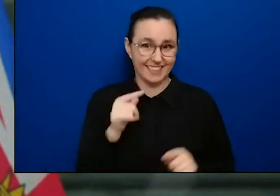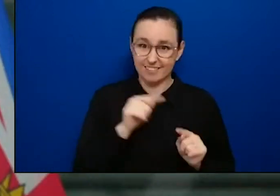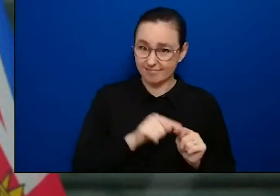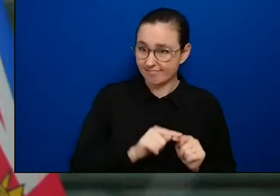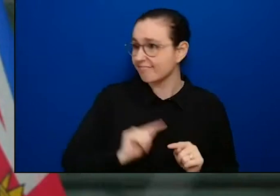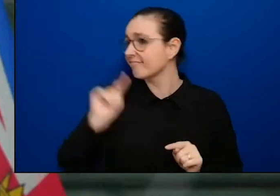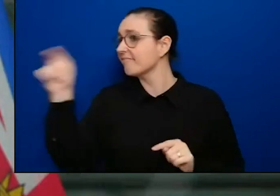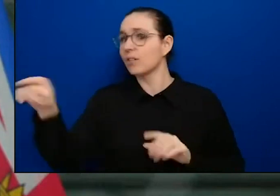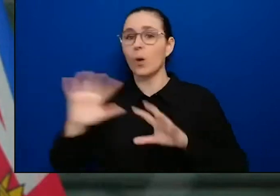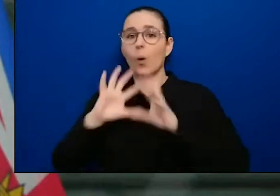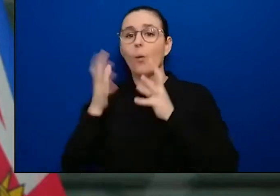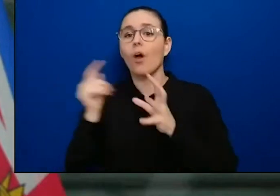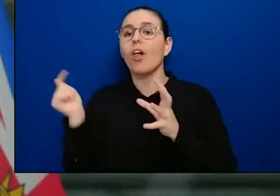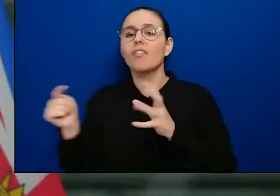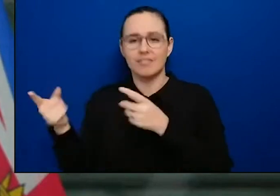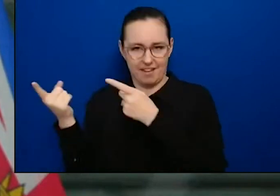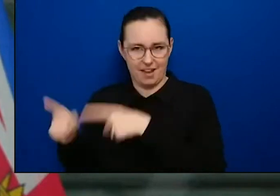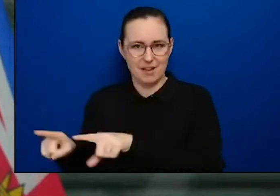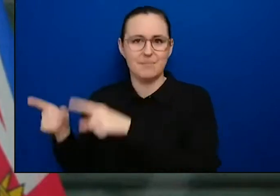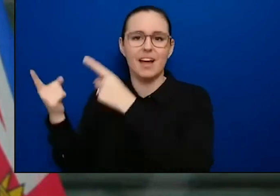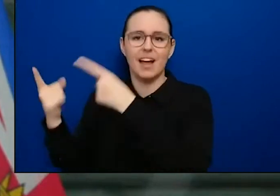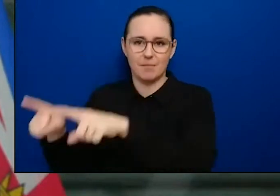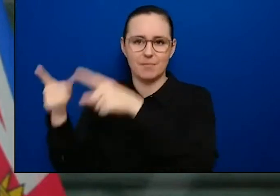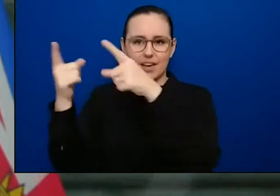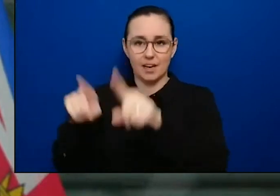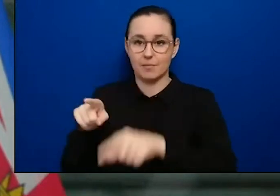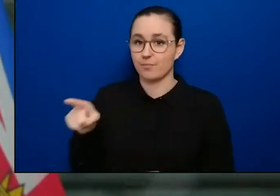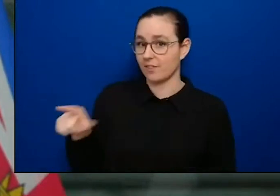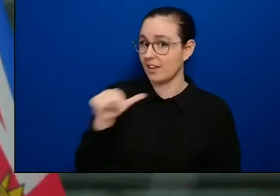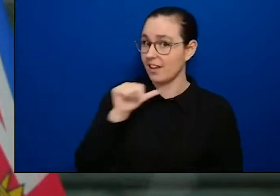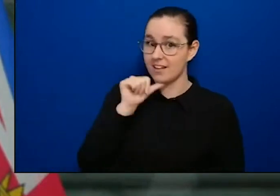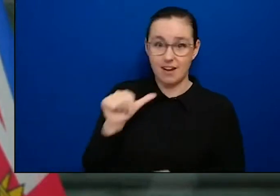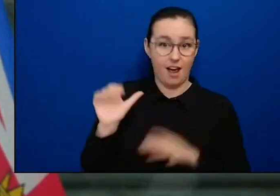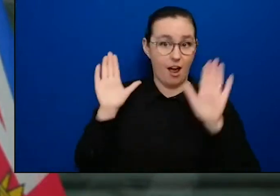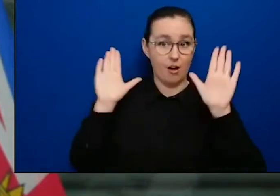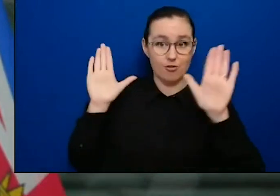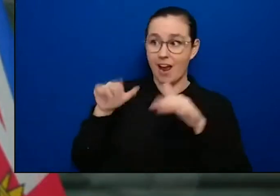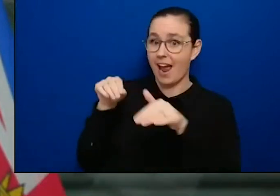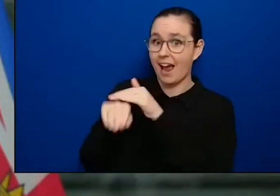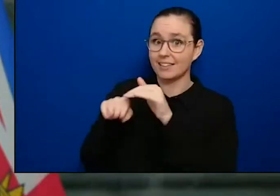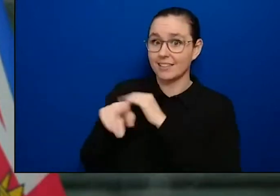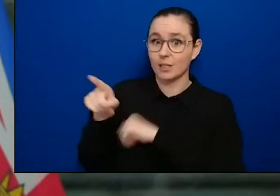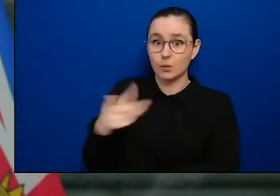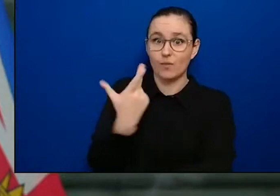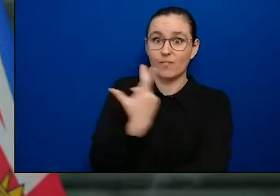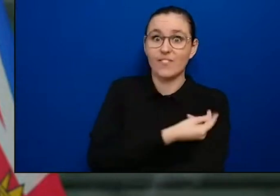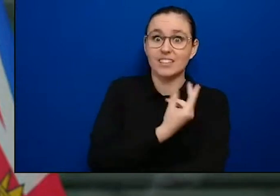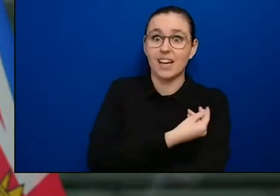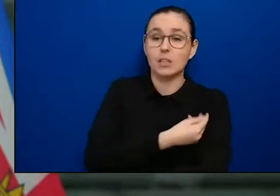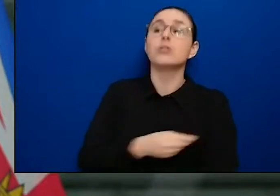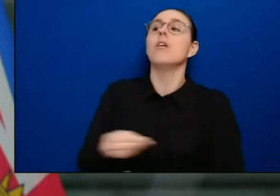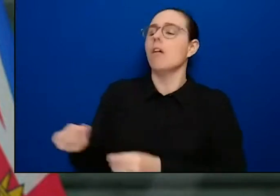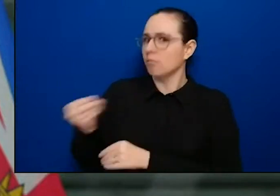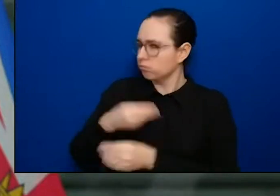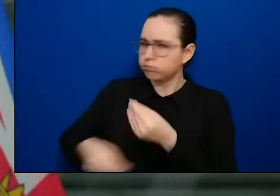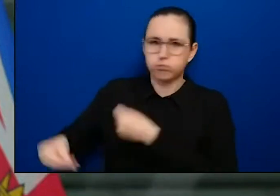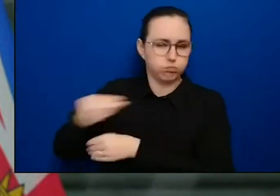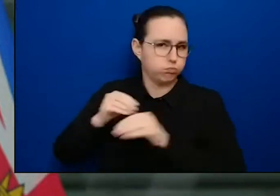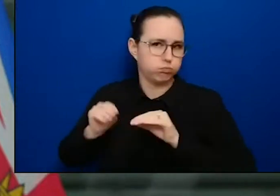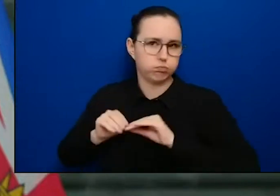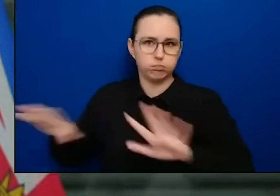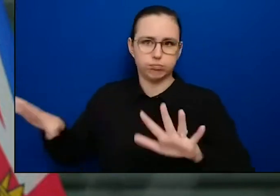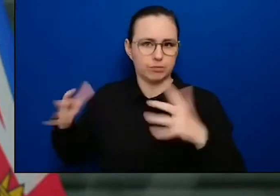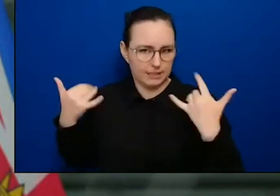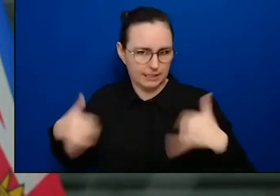variants of concern like Delta and now Omicron emerge. Despite this, we see every day the